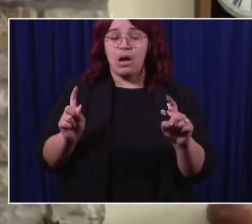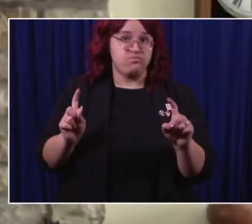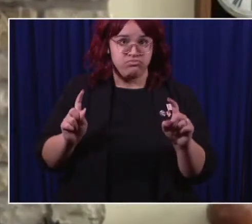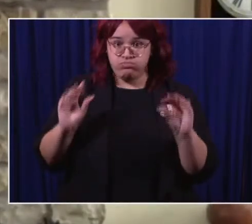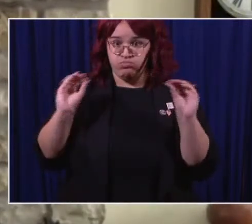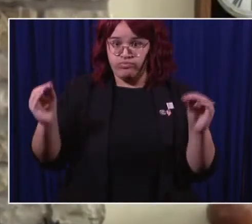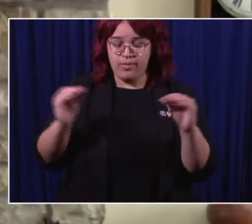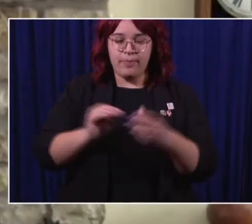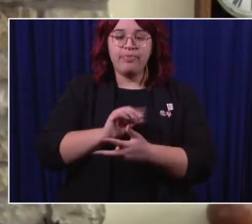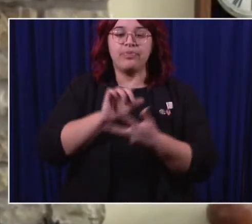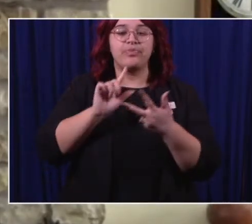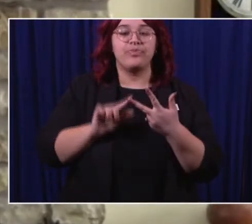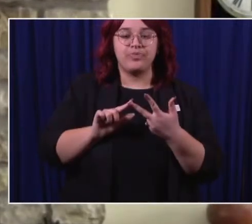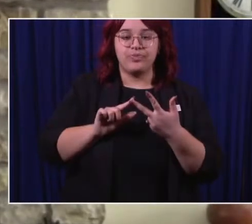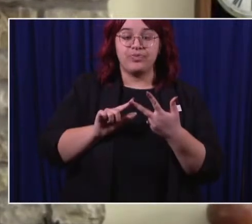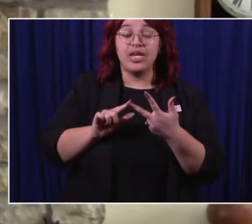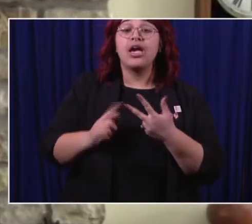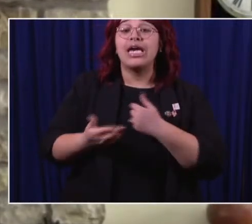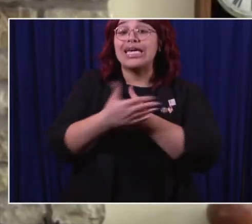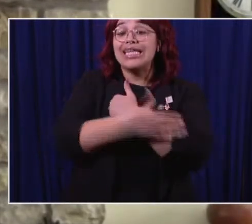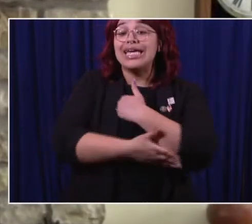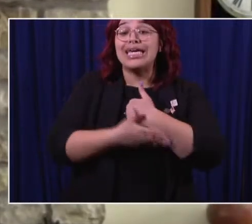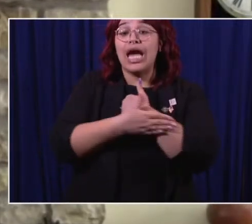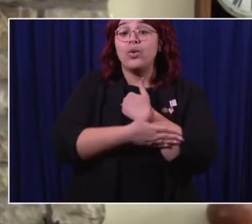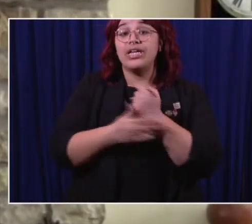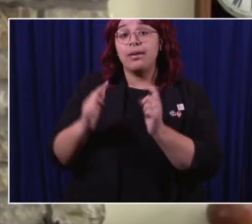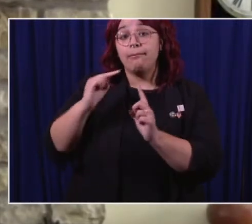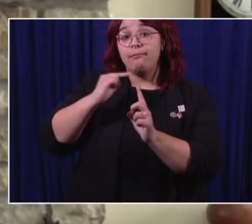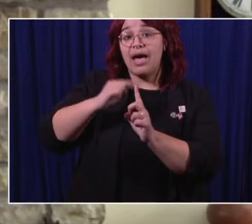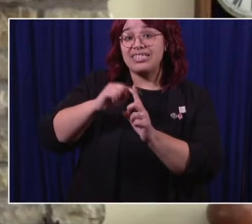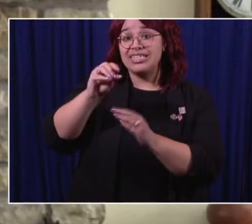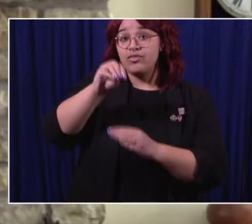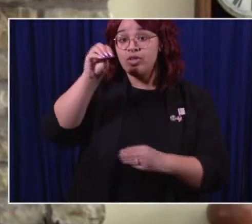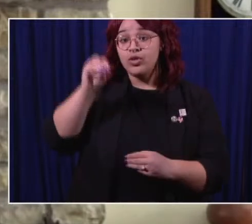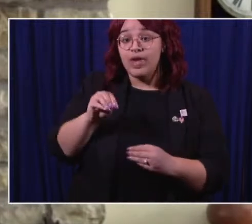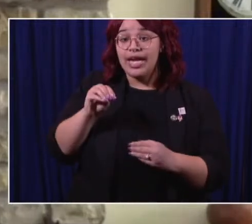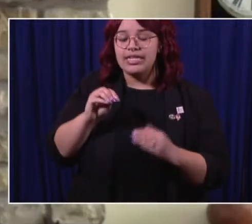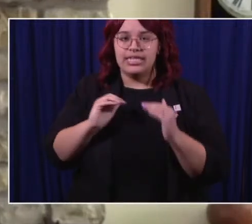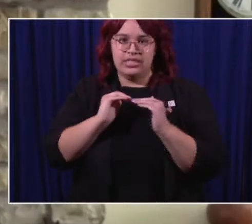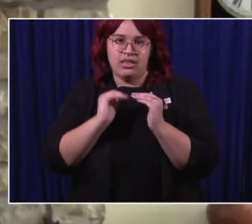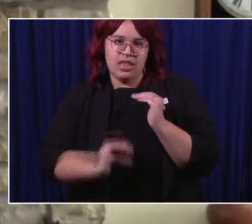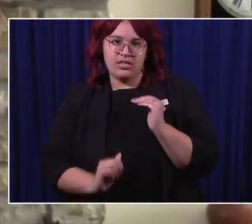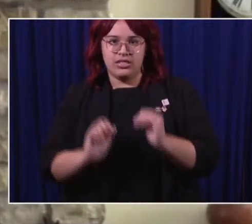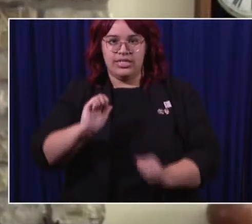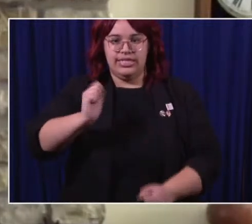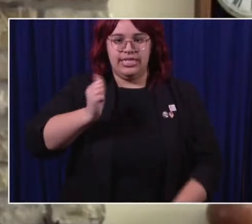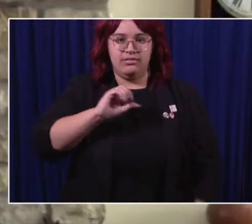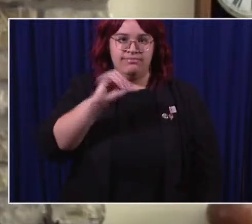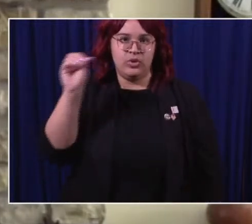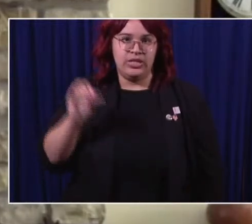the COVID-19 county positivity rate at less than 10%.